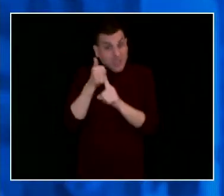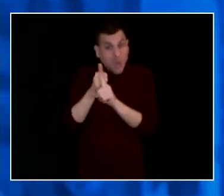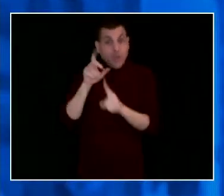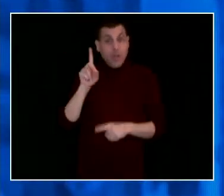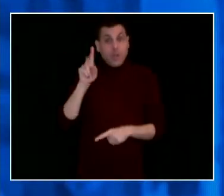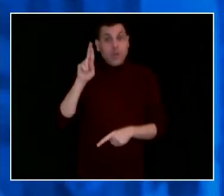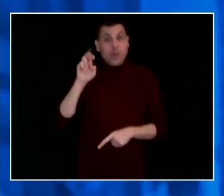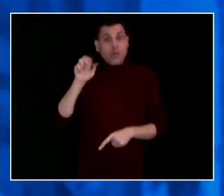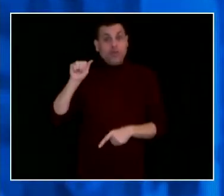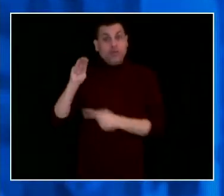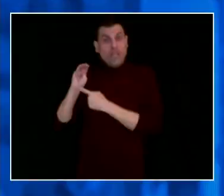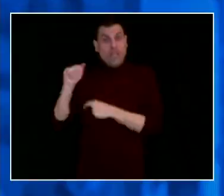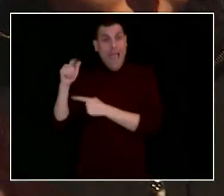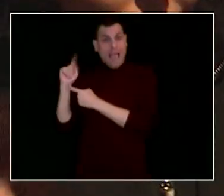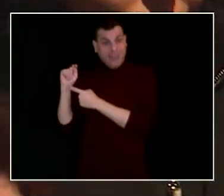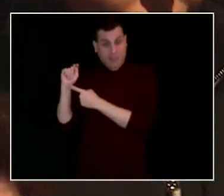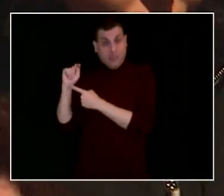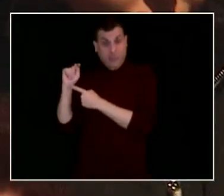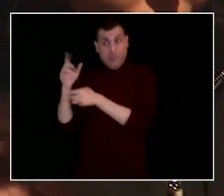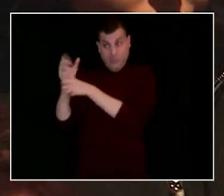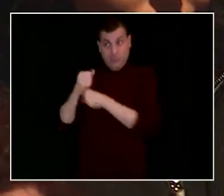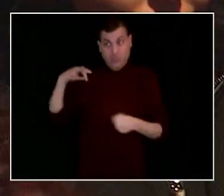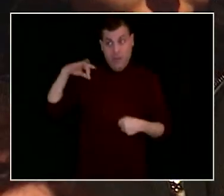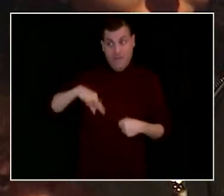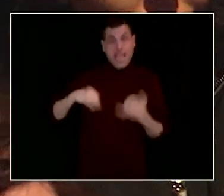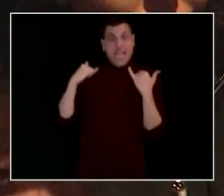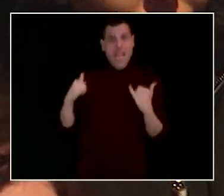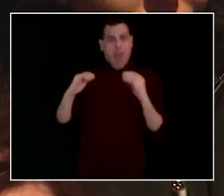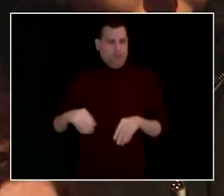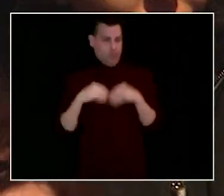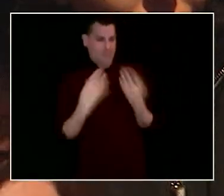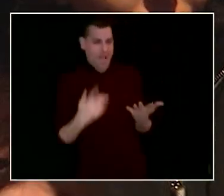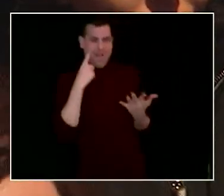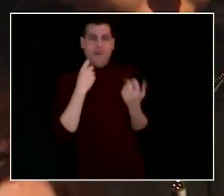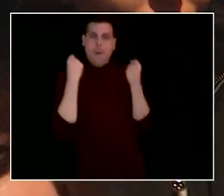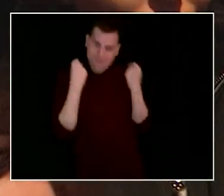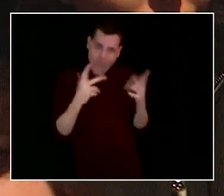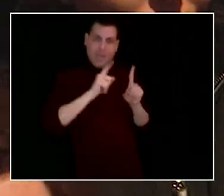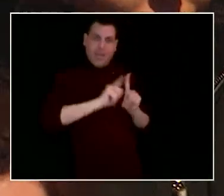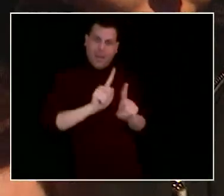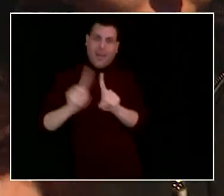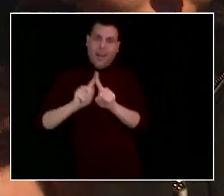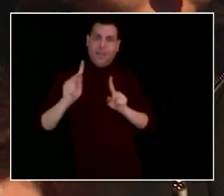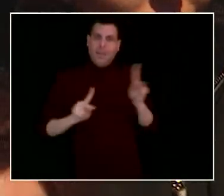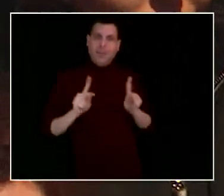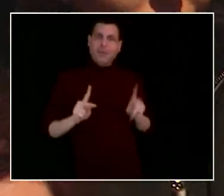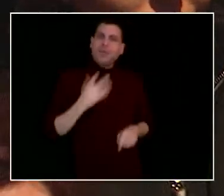dreams possible for other people. Thank you, Commissioner.